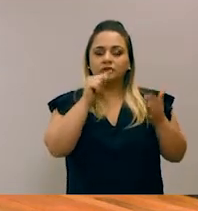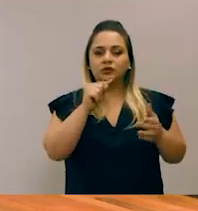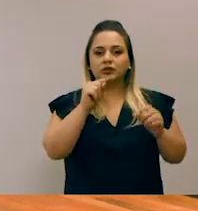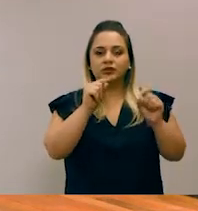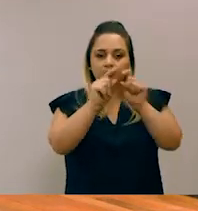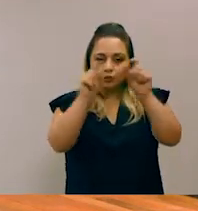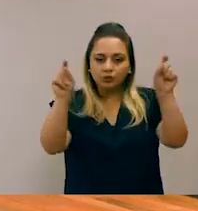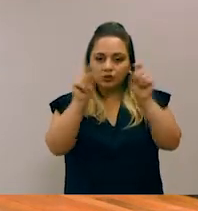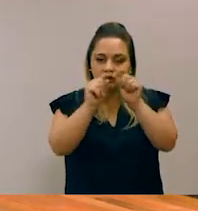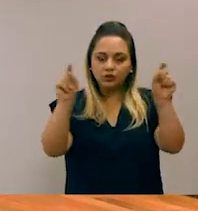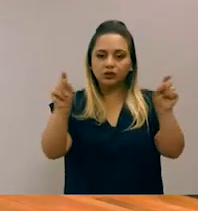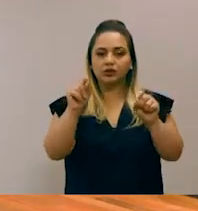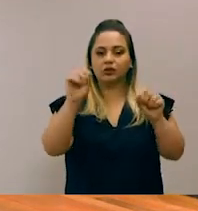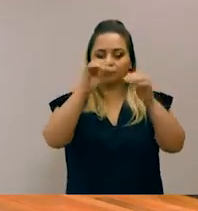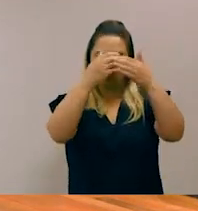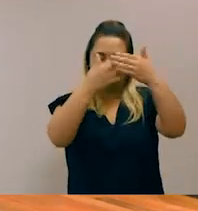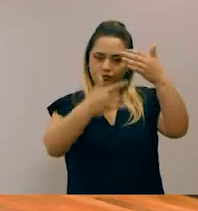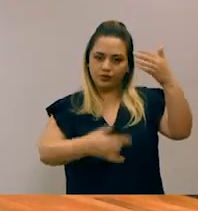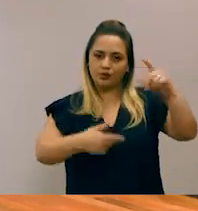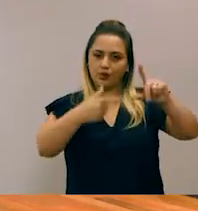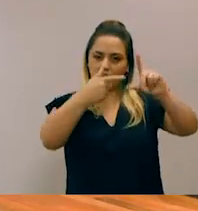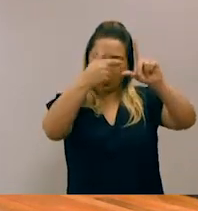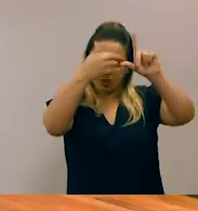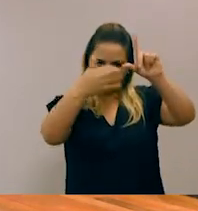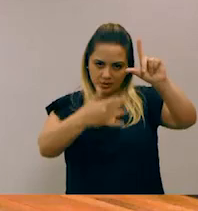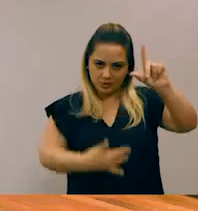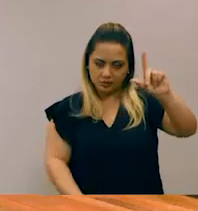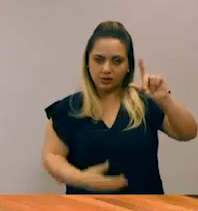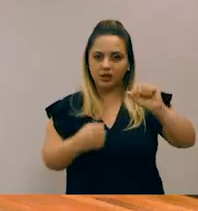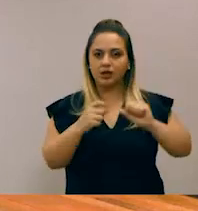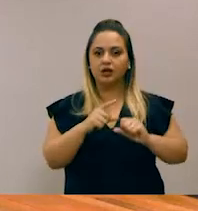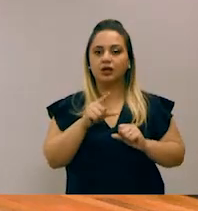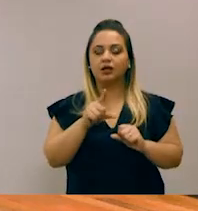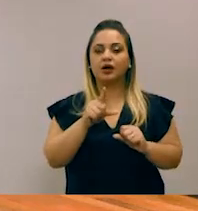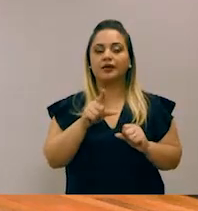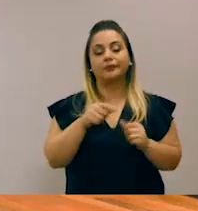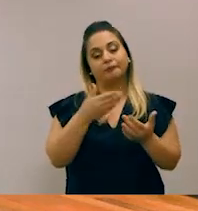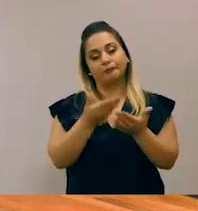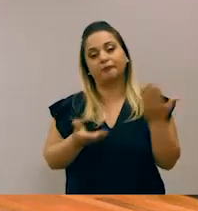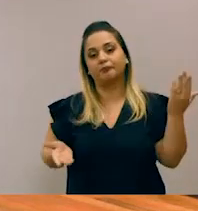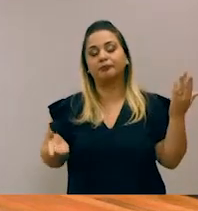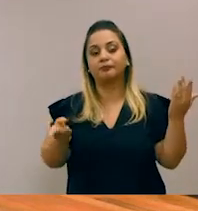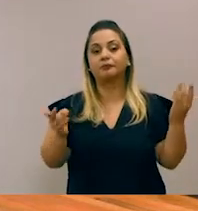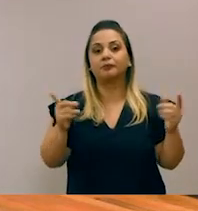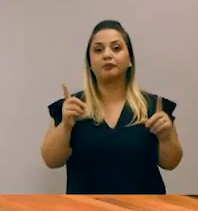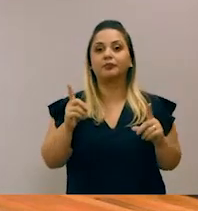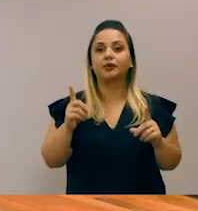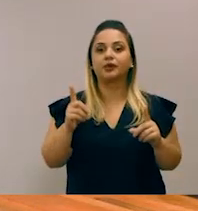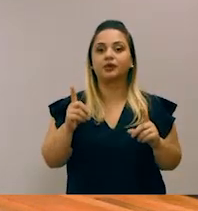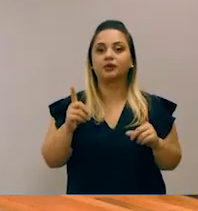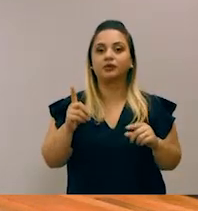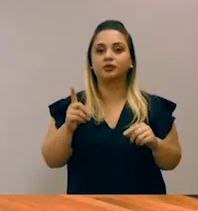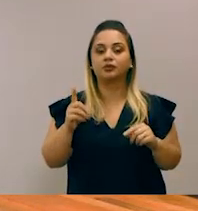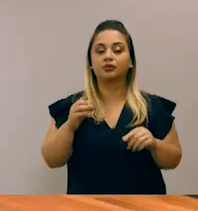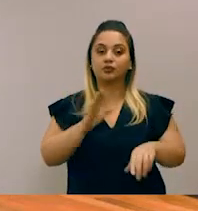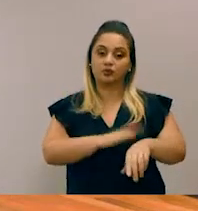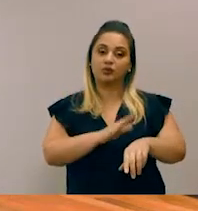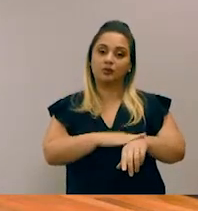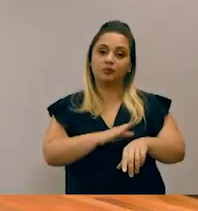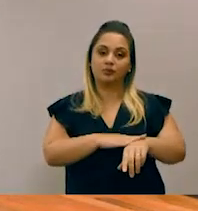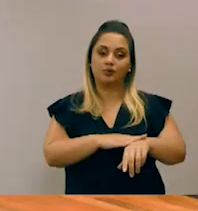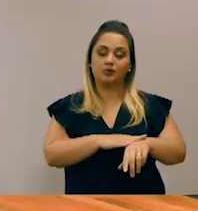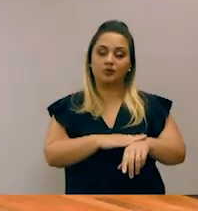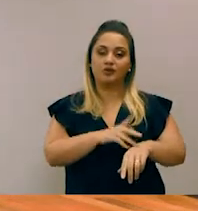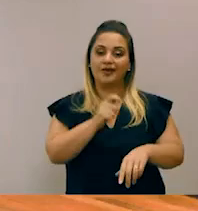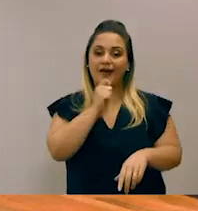he or she has the option to go over the whole list, so you don't lose the time. The public